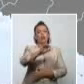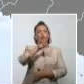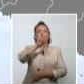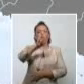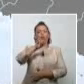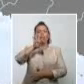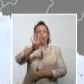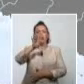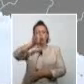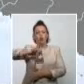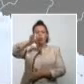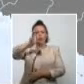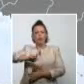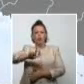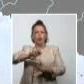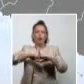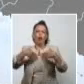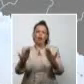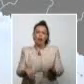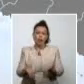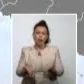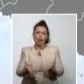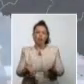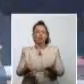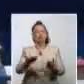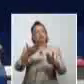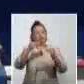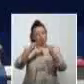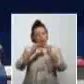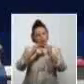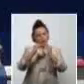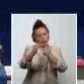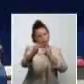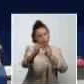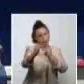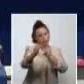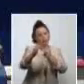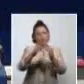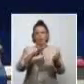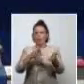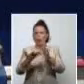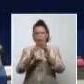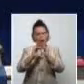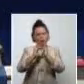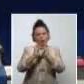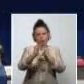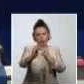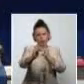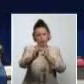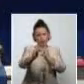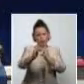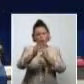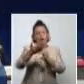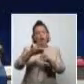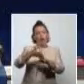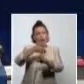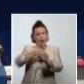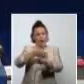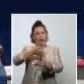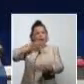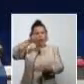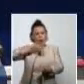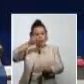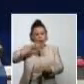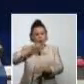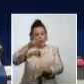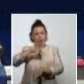57.2%, that is 794, show stable clinical evolution. We grieve the